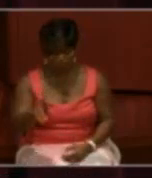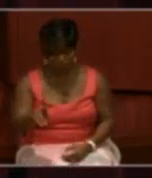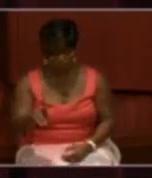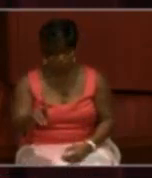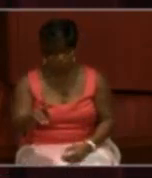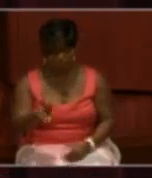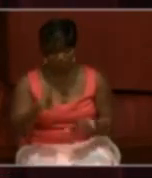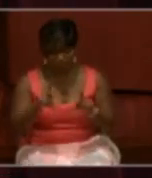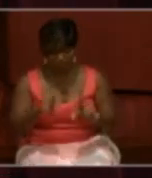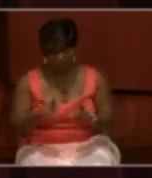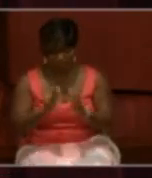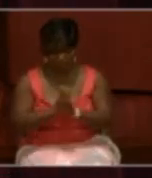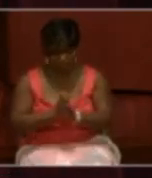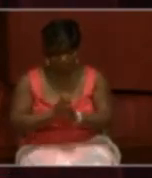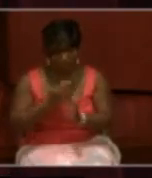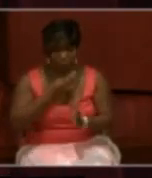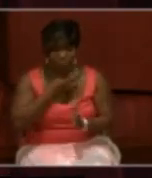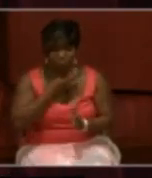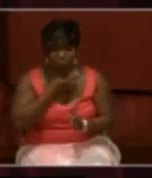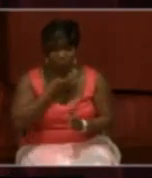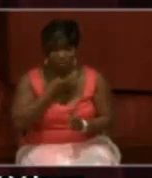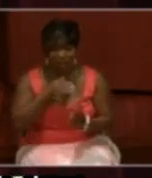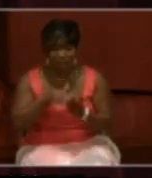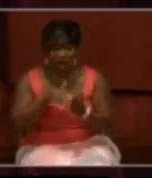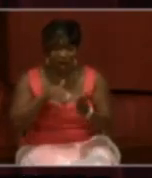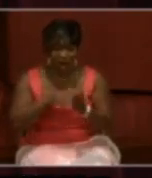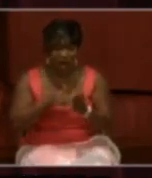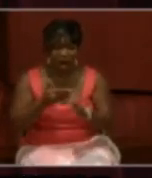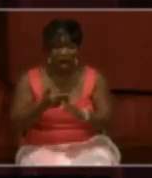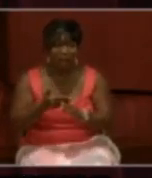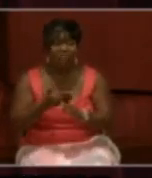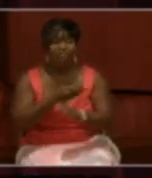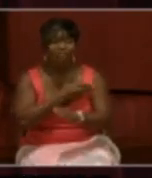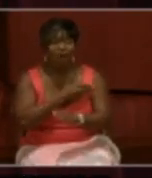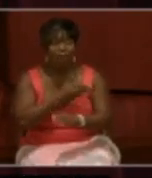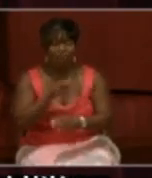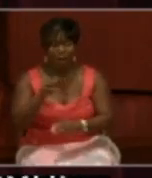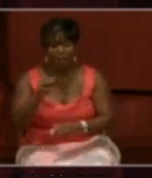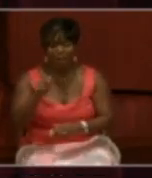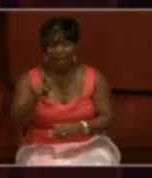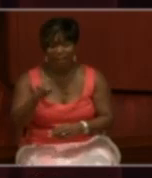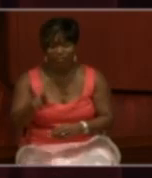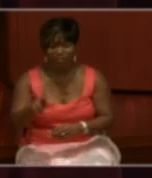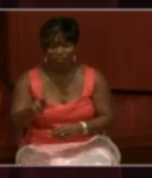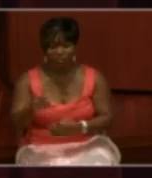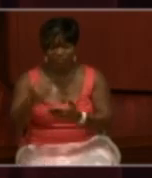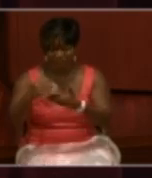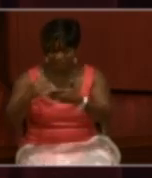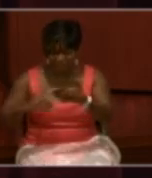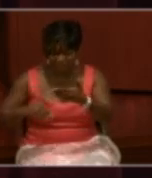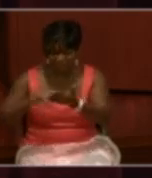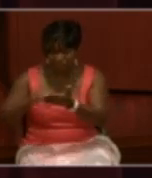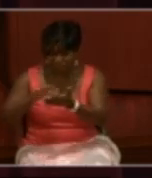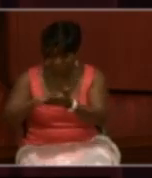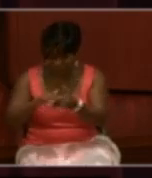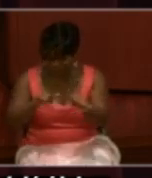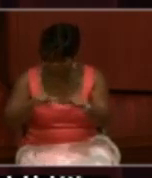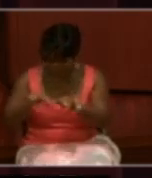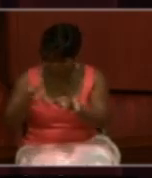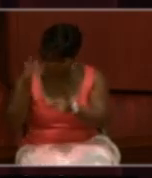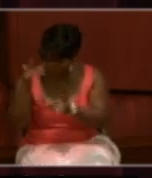The person asked, wondering how often a former master was listed on these records. Was it common? Why would they include